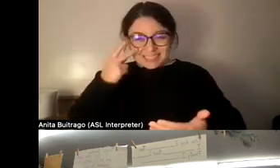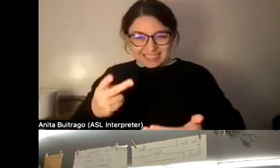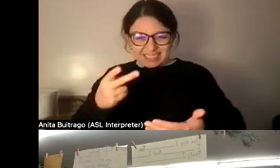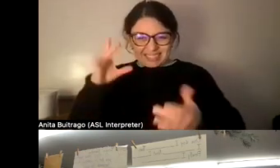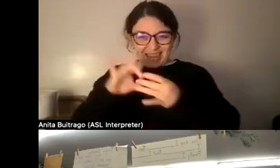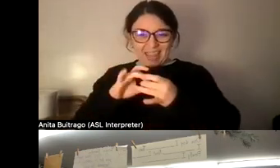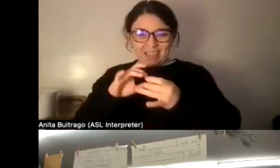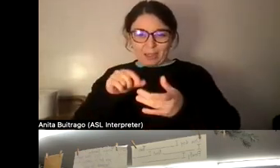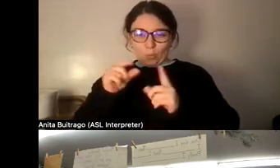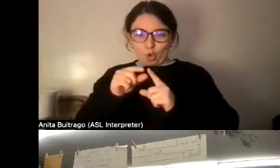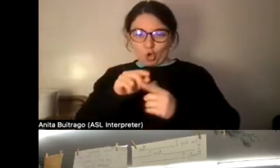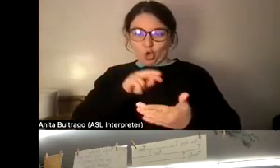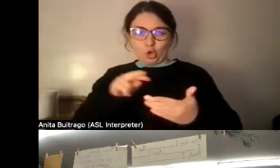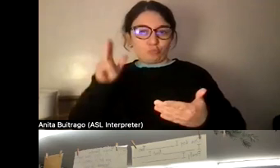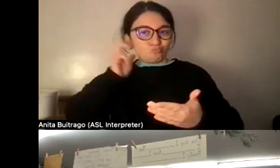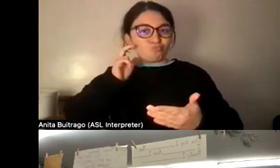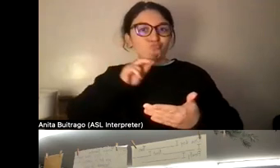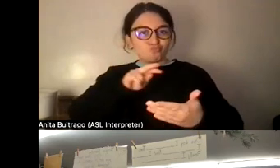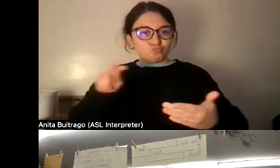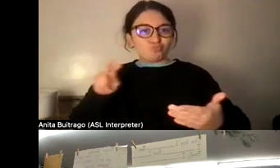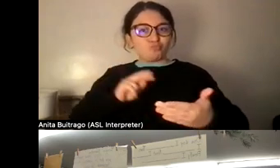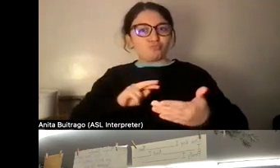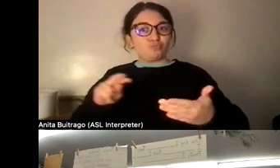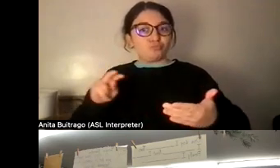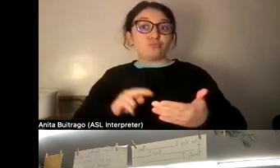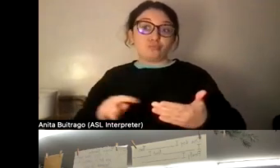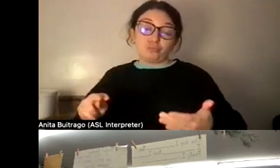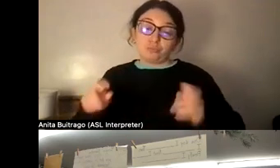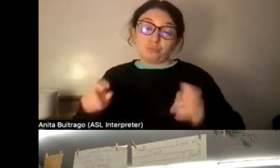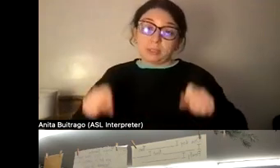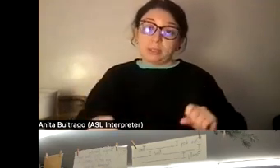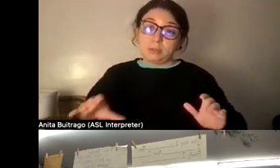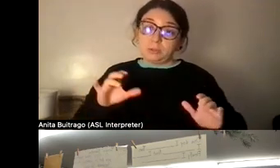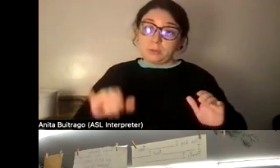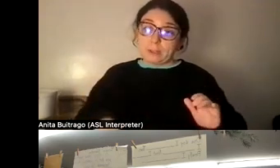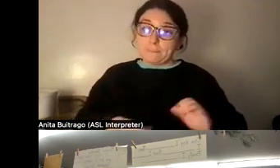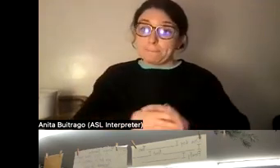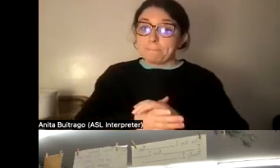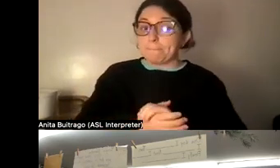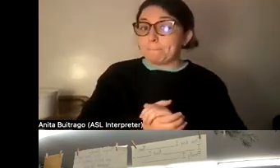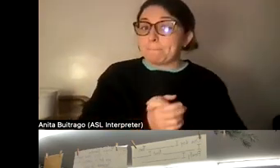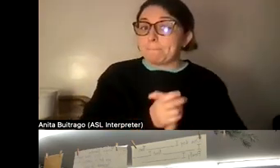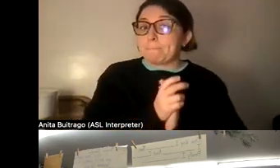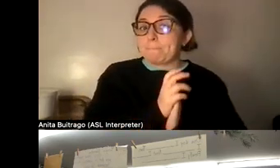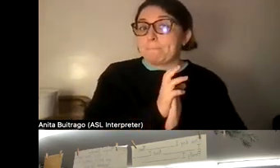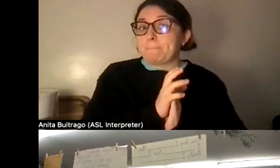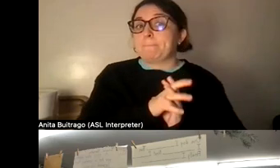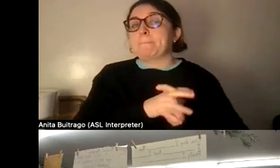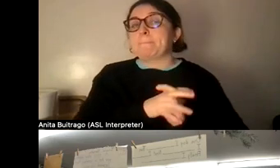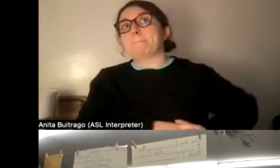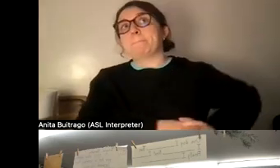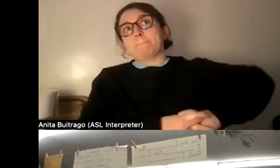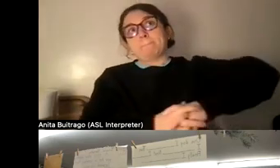way that they can access that. But just spending the time to read to your child. Sometimes people say, oh, that's